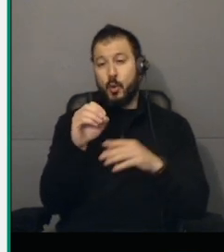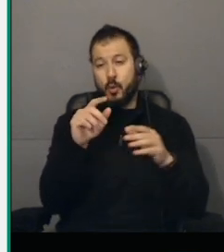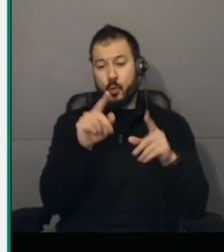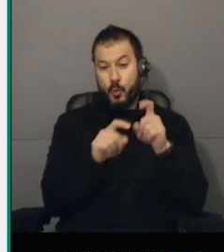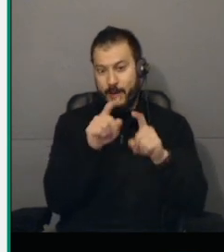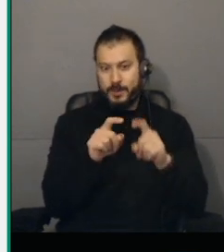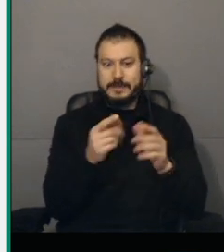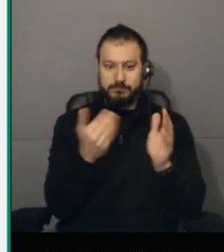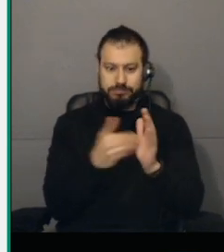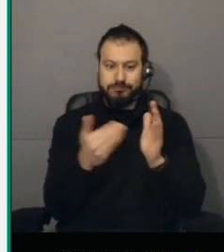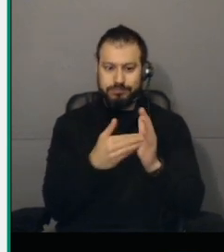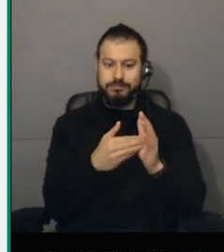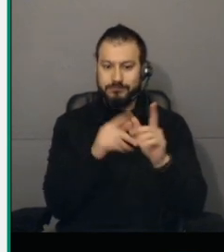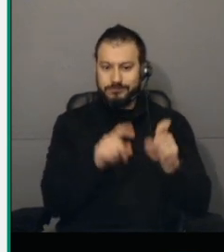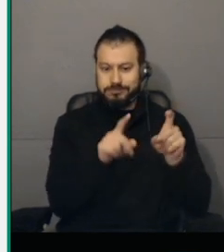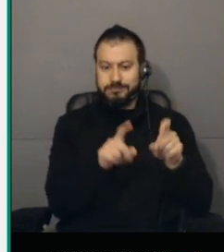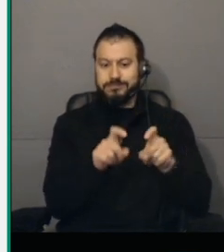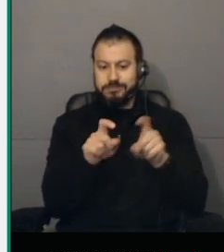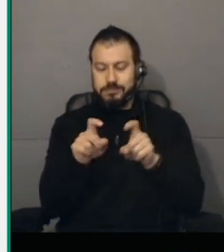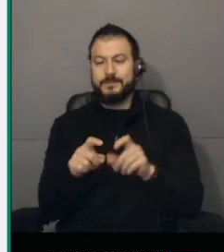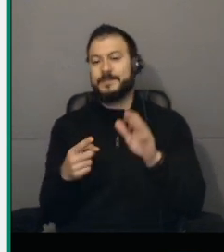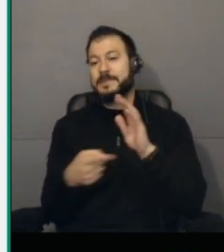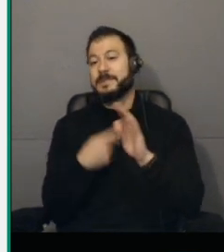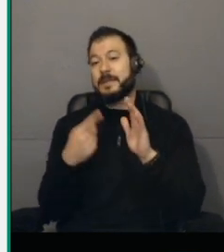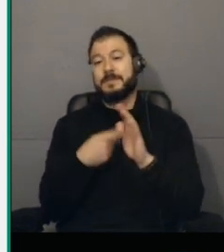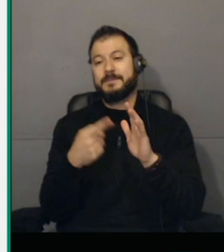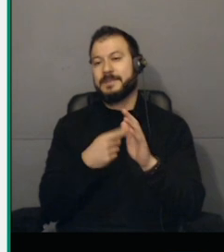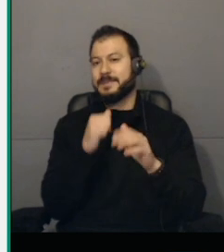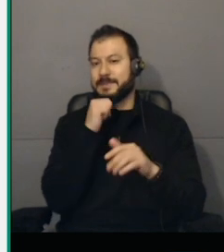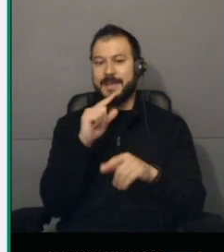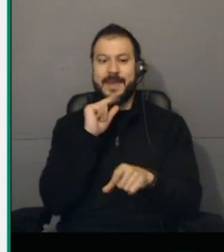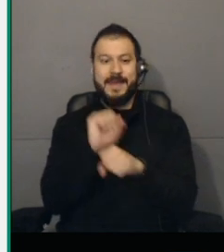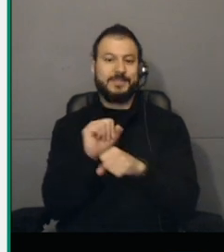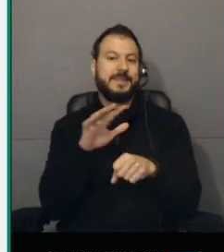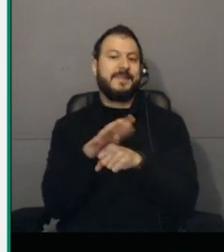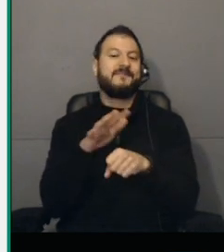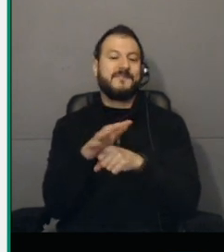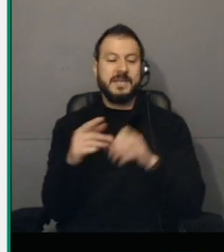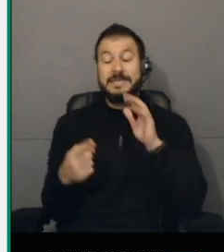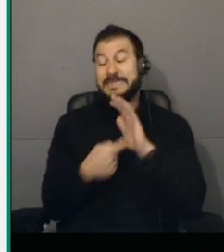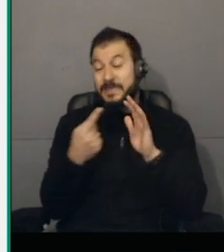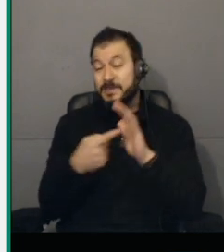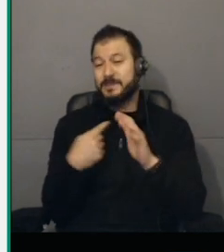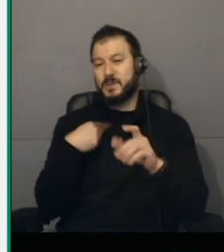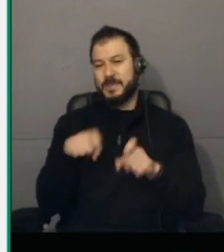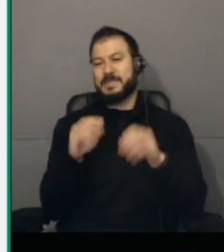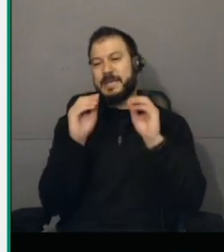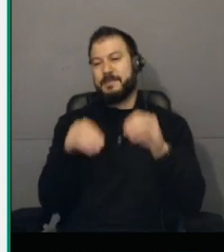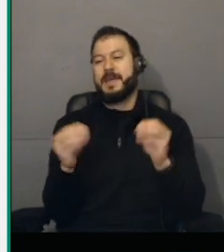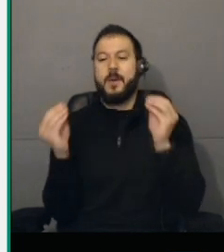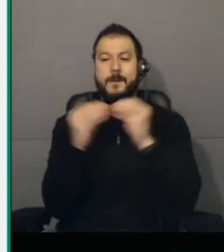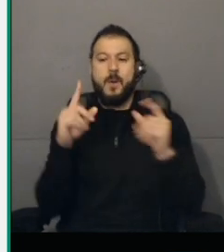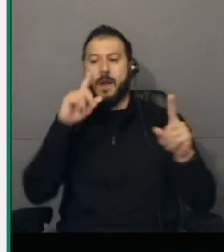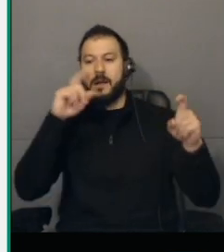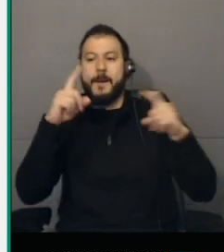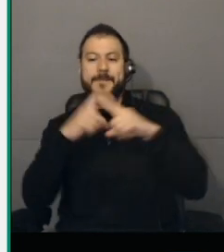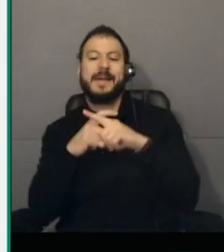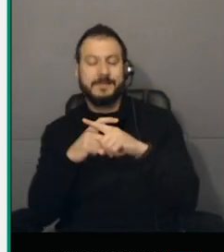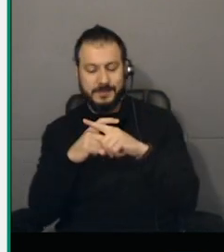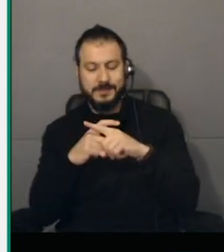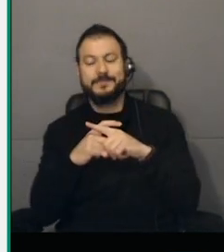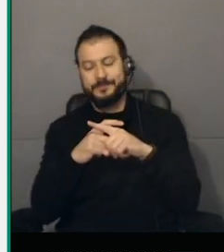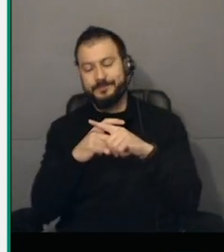on a recurring schedule. Sometimes this isn't actually enough. Sometimes we need to implement more complex